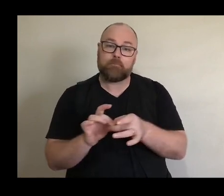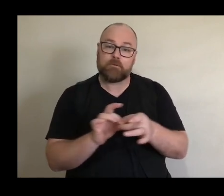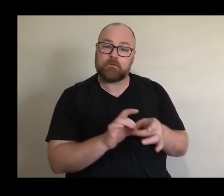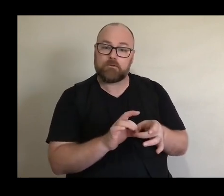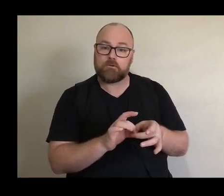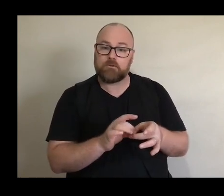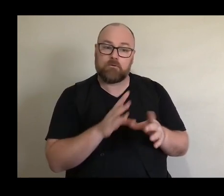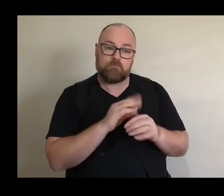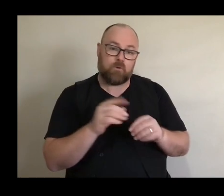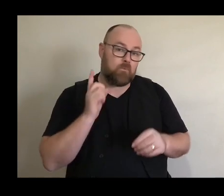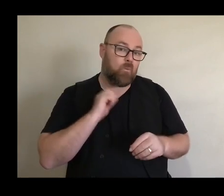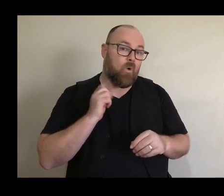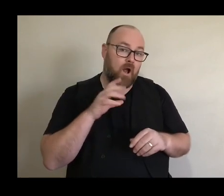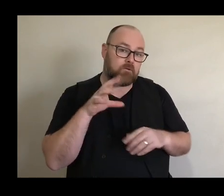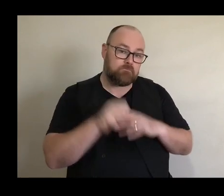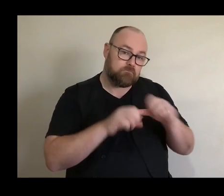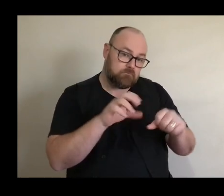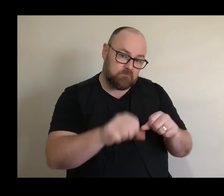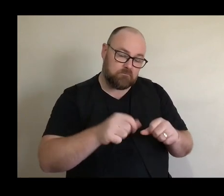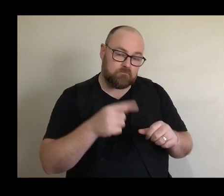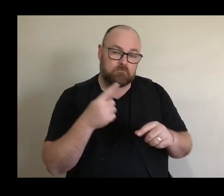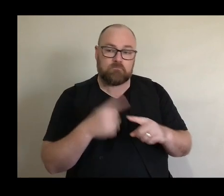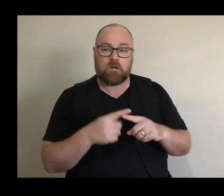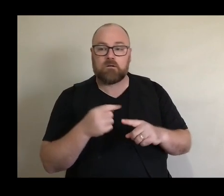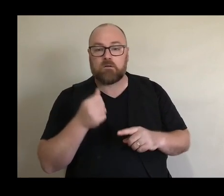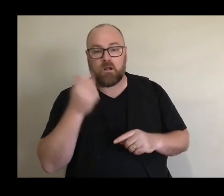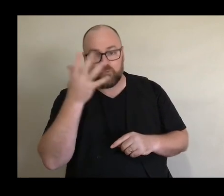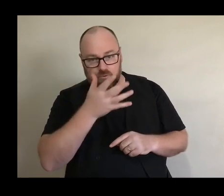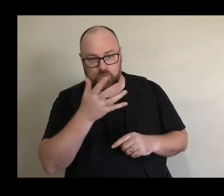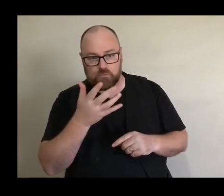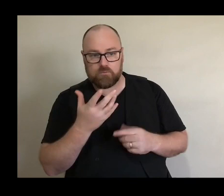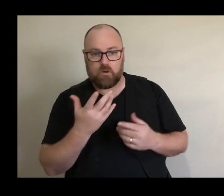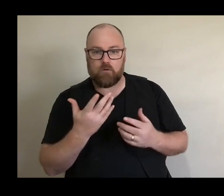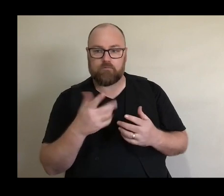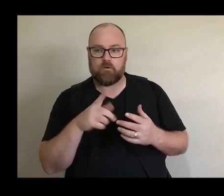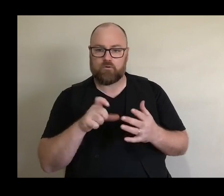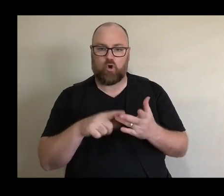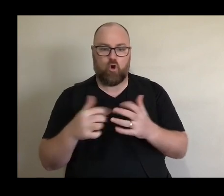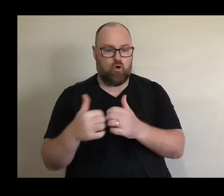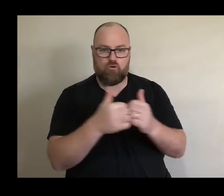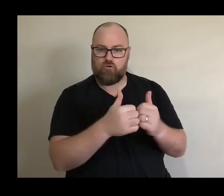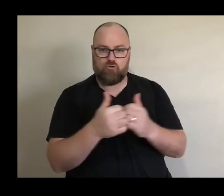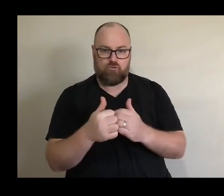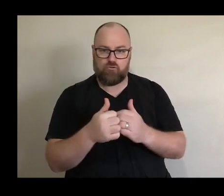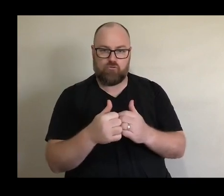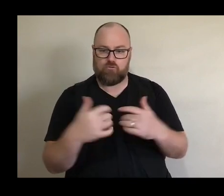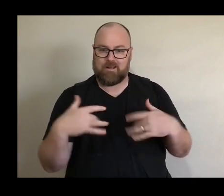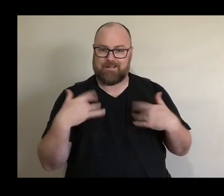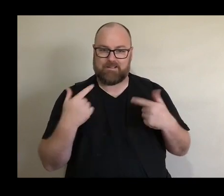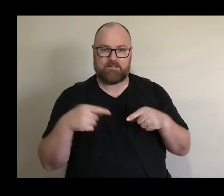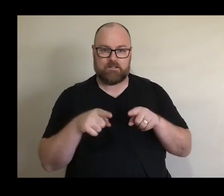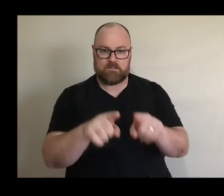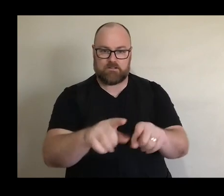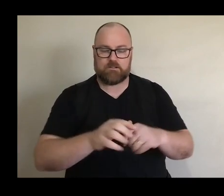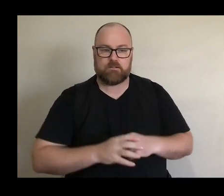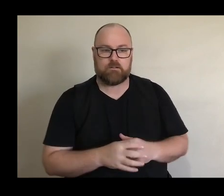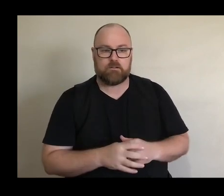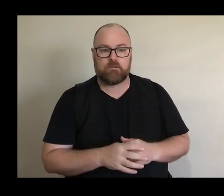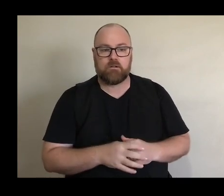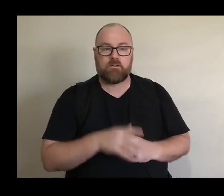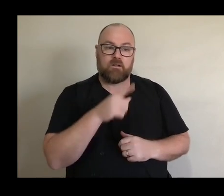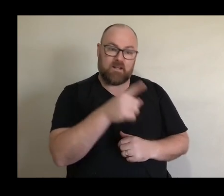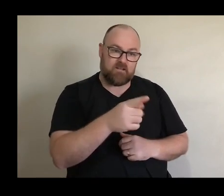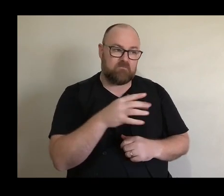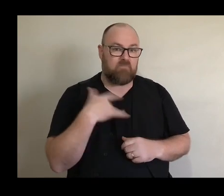models of coexistence that are sort of kind of predicated on kind of a pretty rigid distinction between life and death, between living and